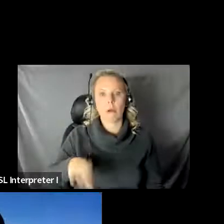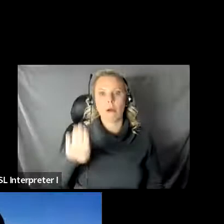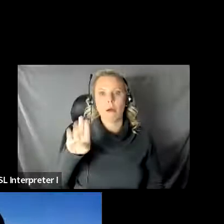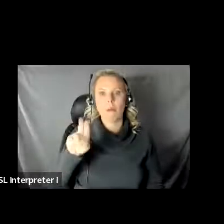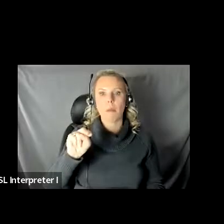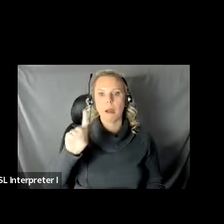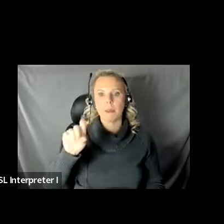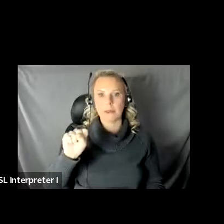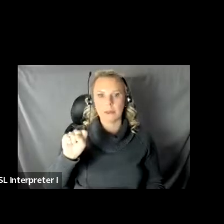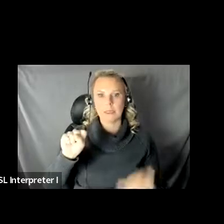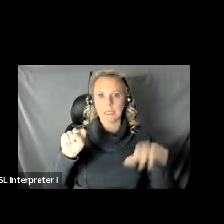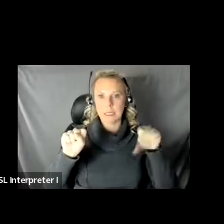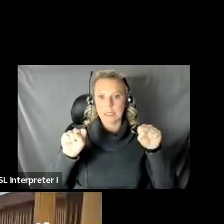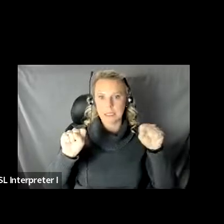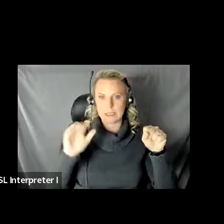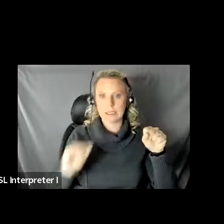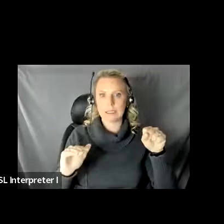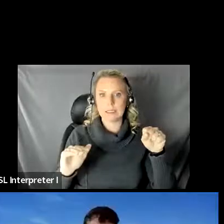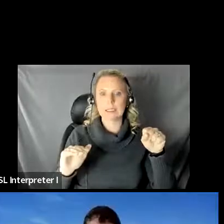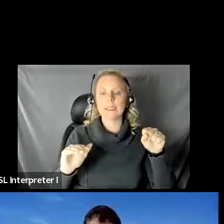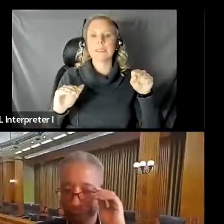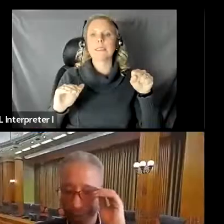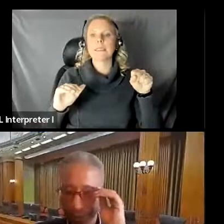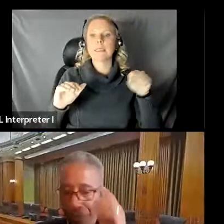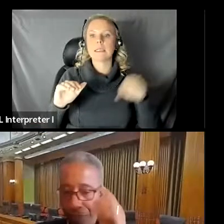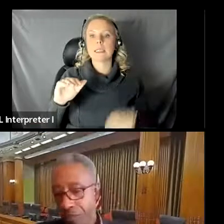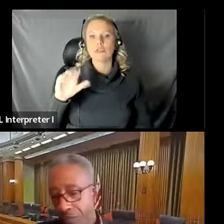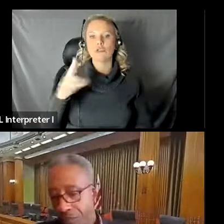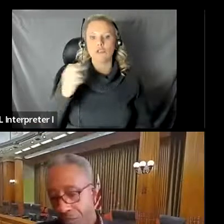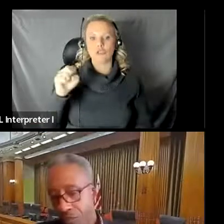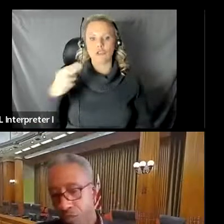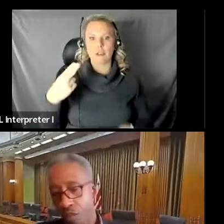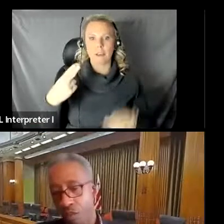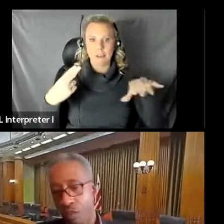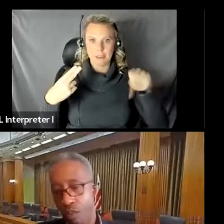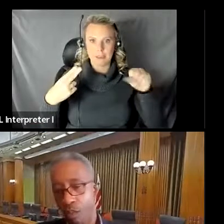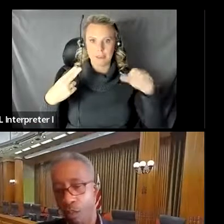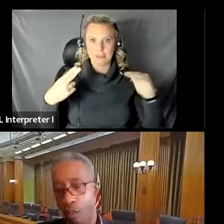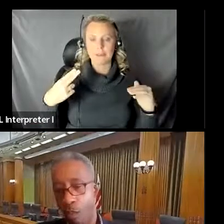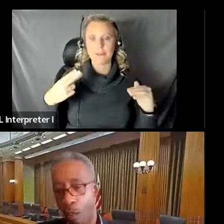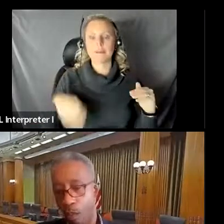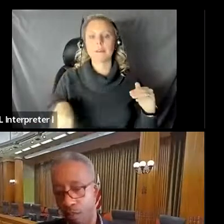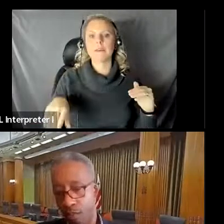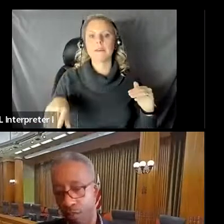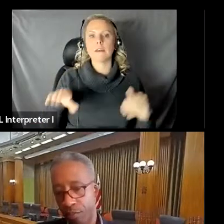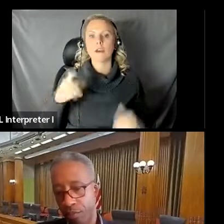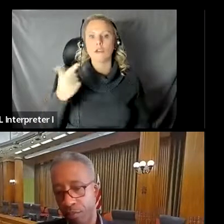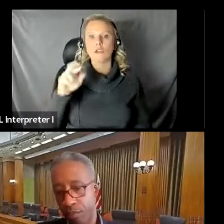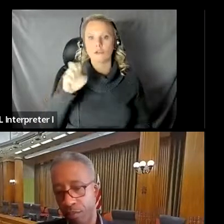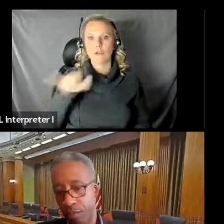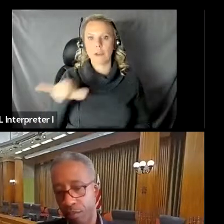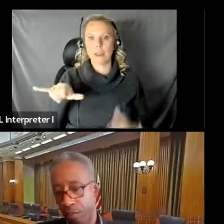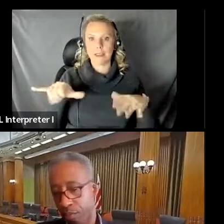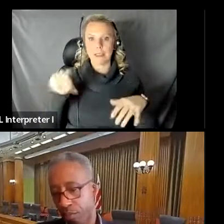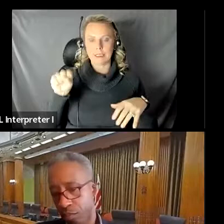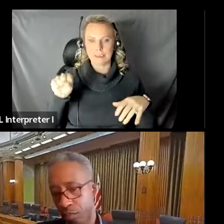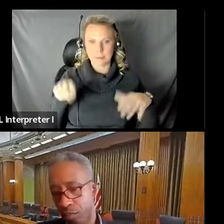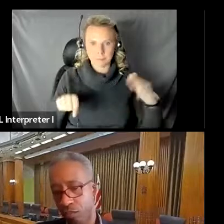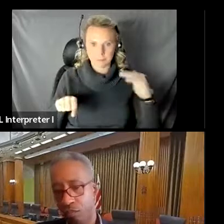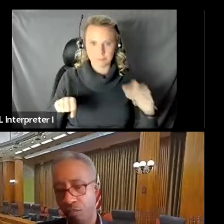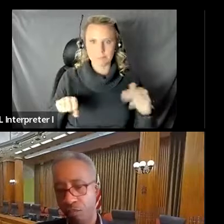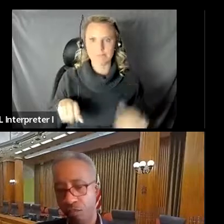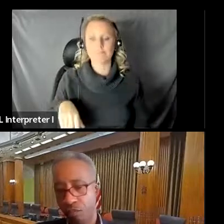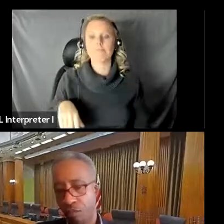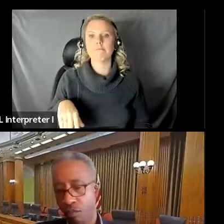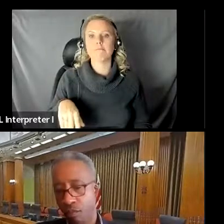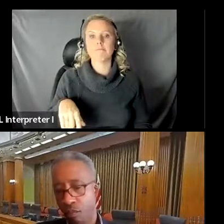Bonds. Yes. Councilmember Bonds votes yes. Councilmember Che. Yes. Councilmember Che votes yes. Councilmember Gray. Yes. Councilmember Gray